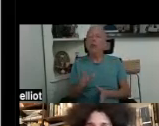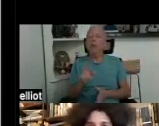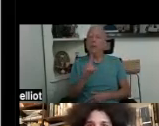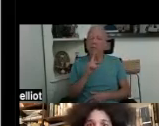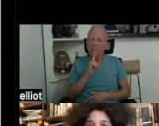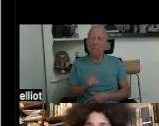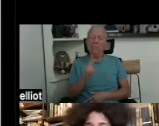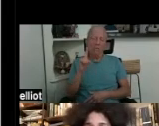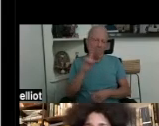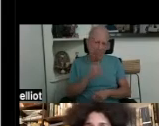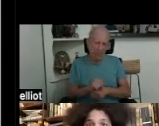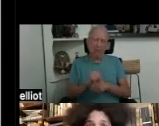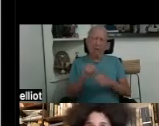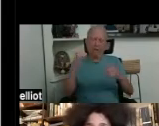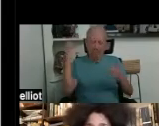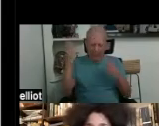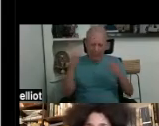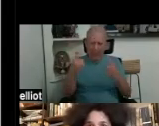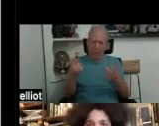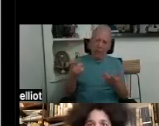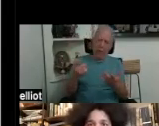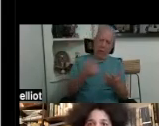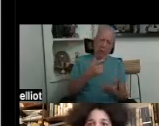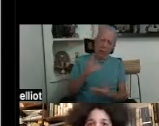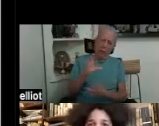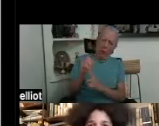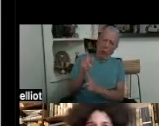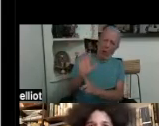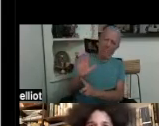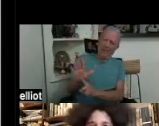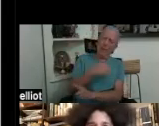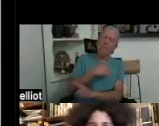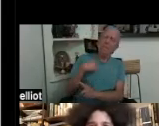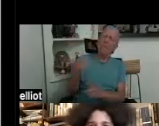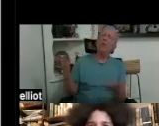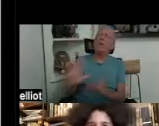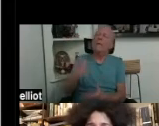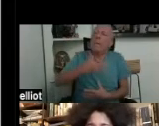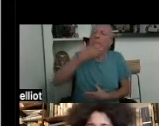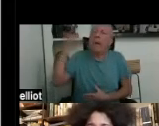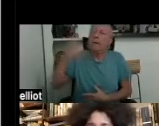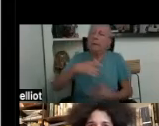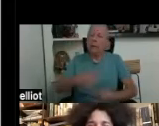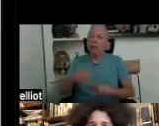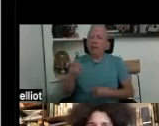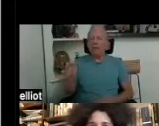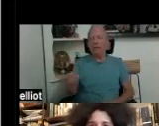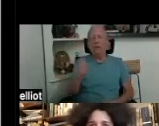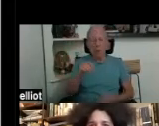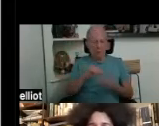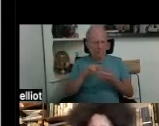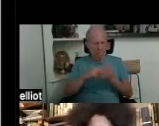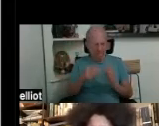best interests of the cooperative and members. It helps with keeping an eye on what's happening,